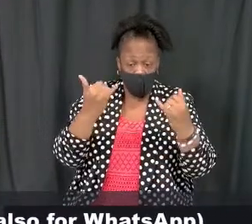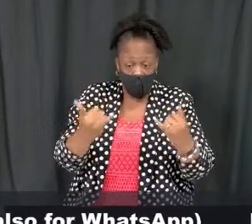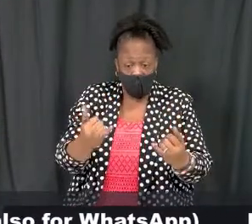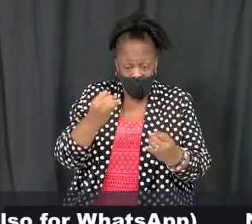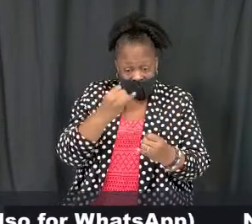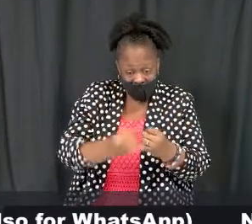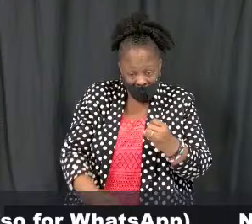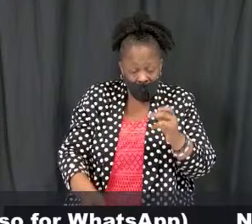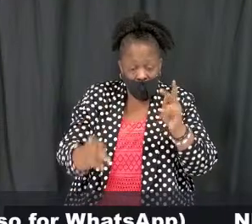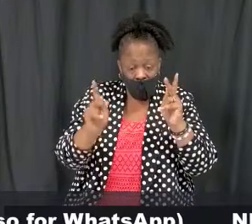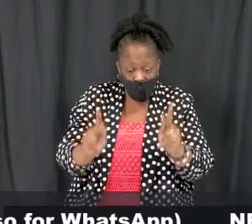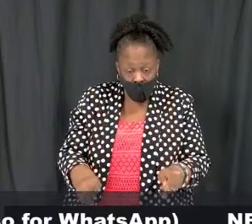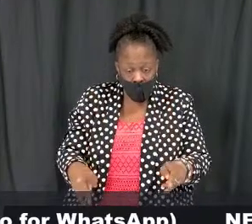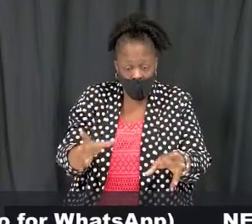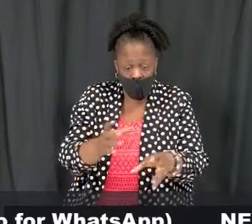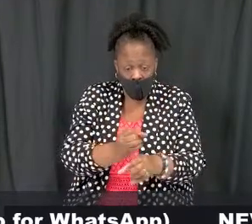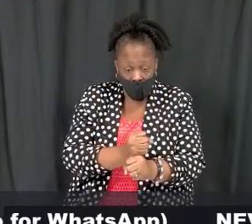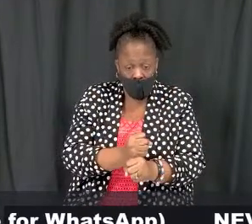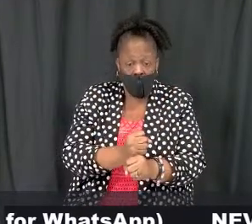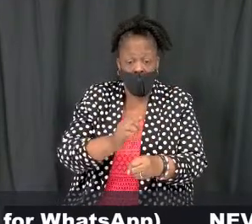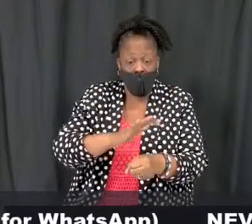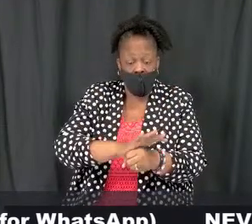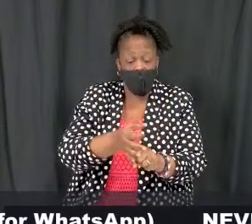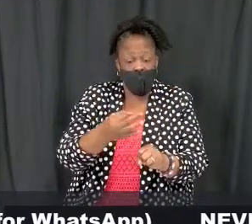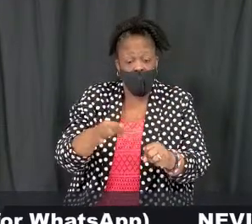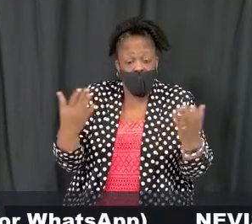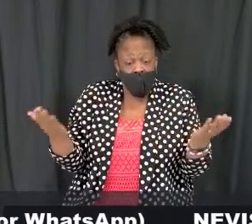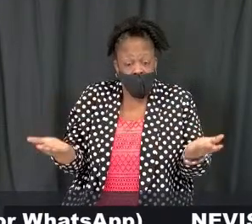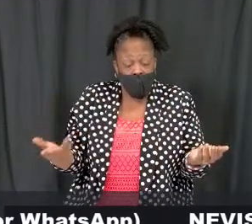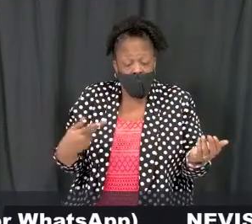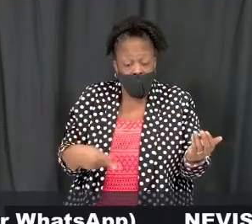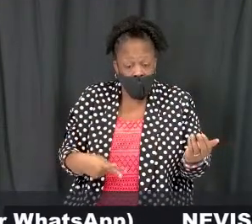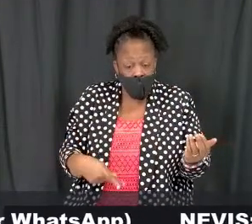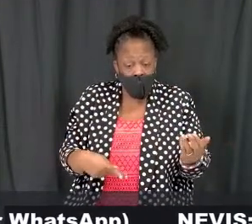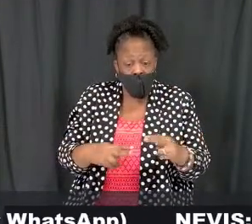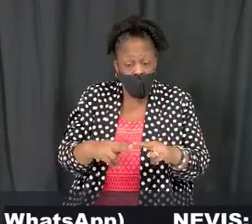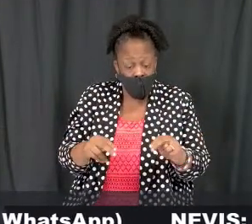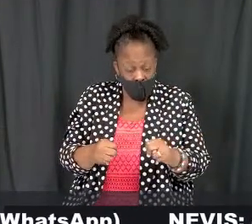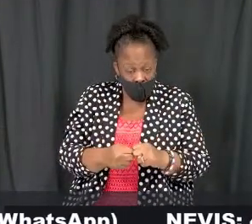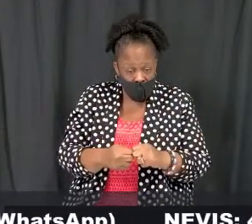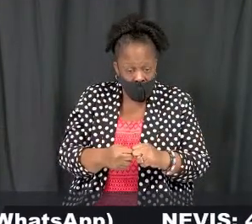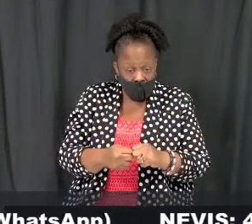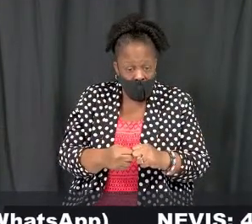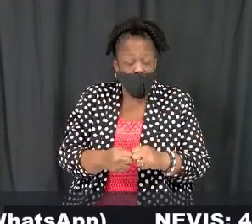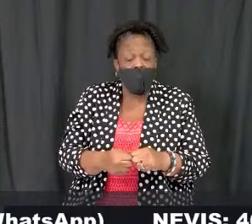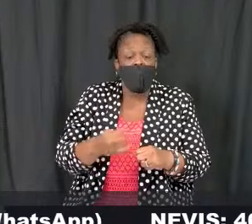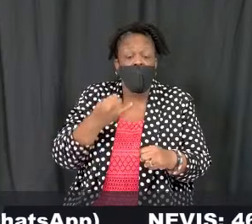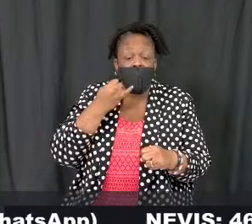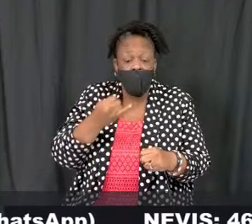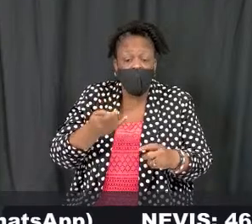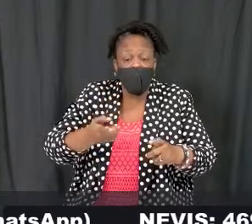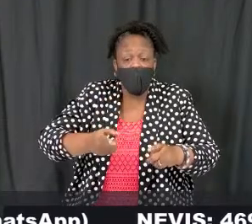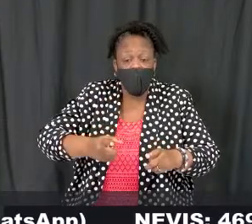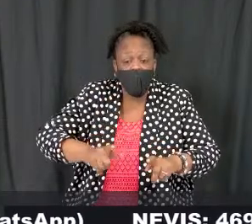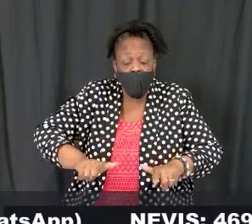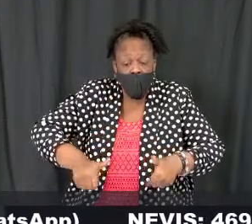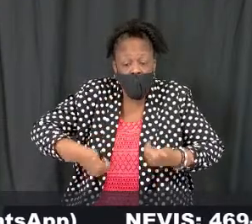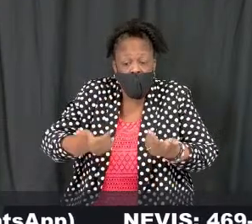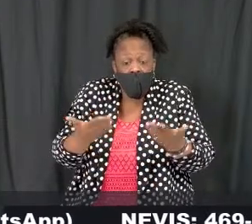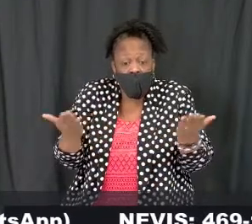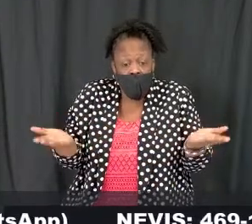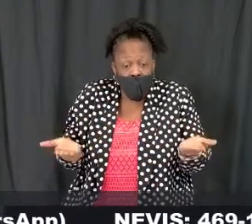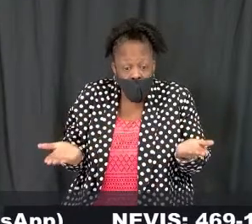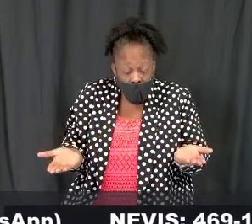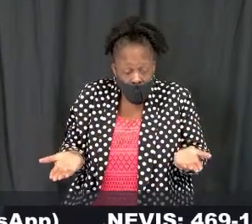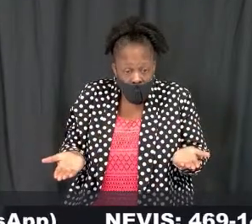space, and social distancing, avoiding crowds at this time. These measures are very,